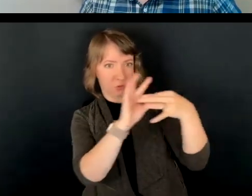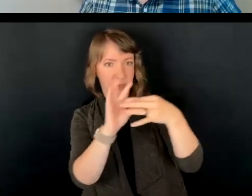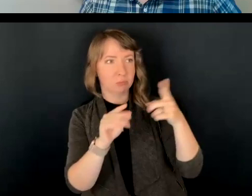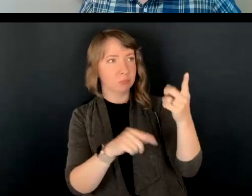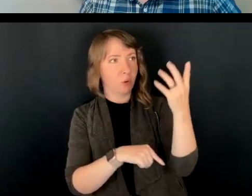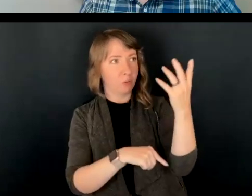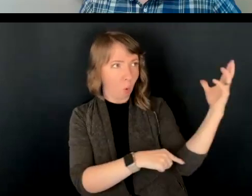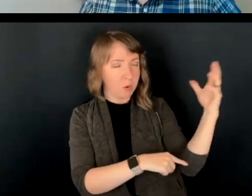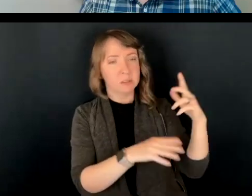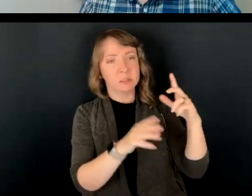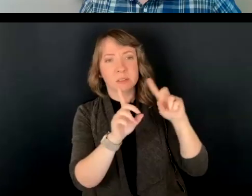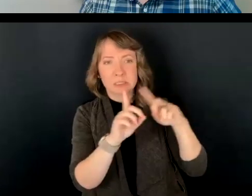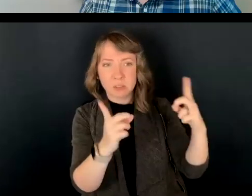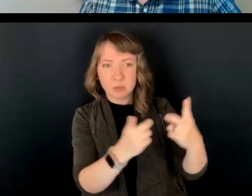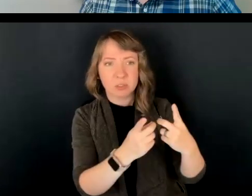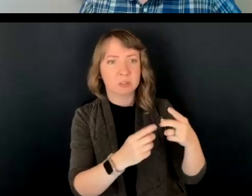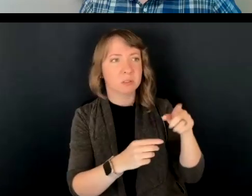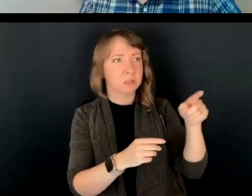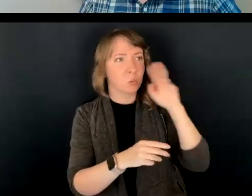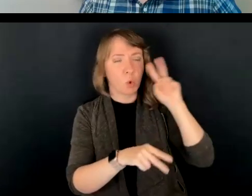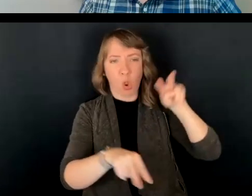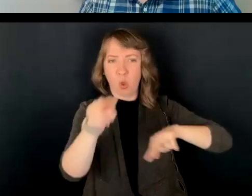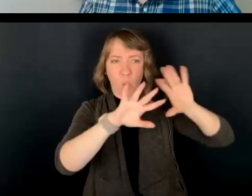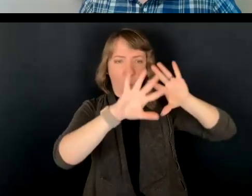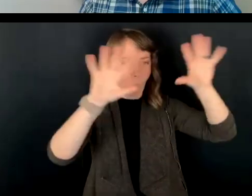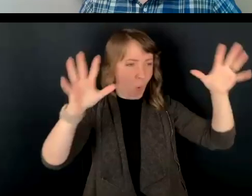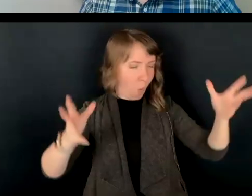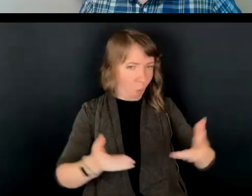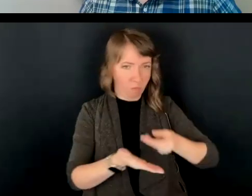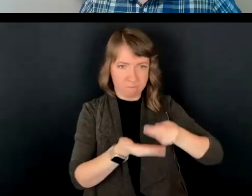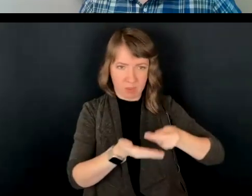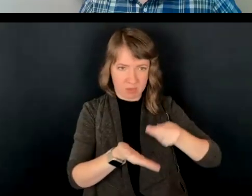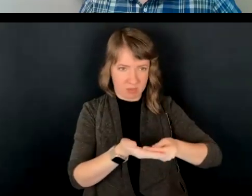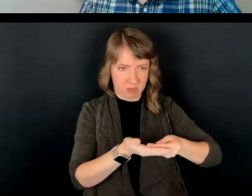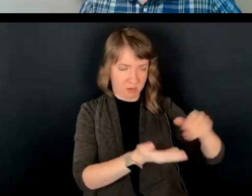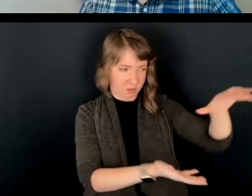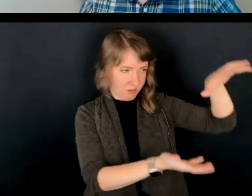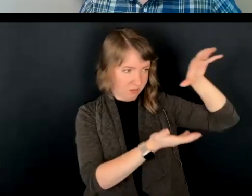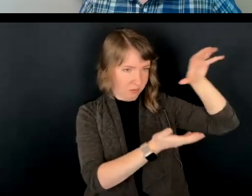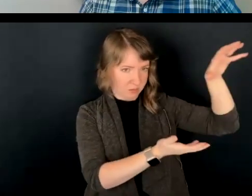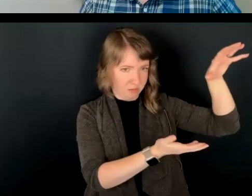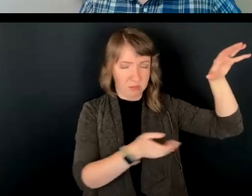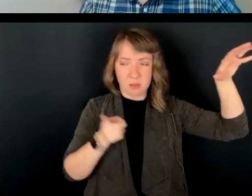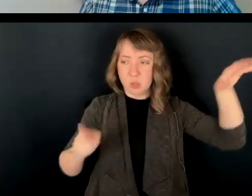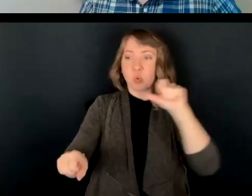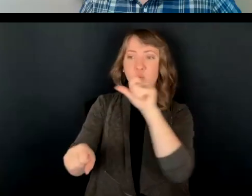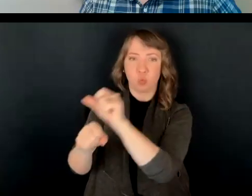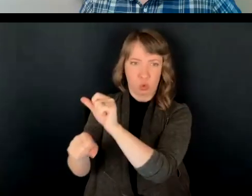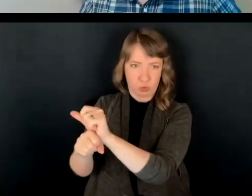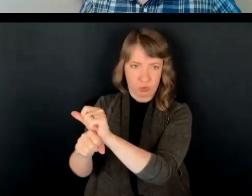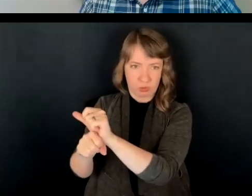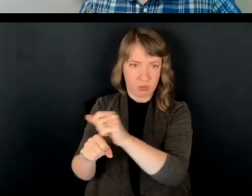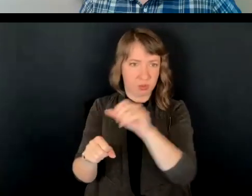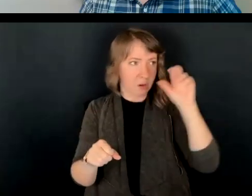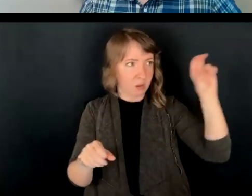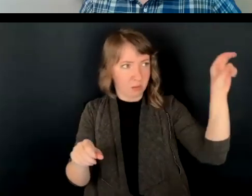look at their whole pool of funding every year, and they're going to say, how am I going to get this work done? What can we do with this money? And when the money